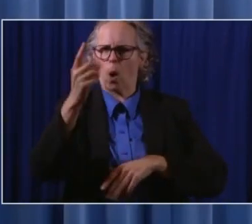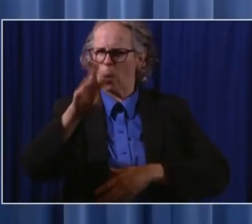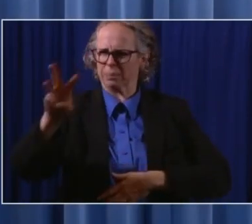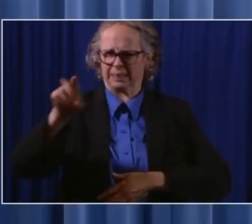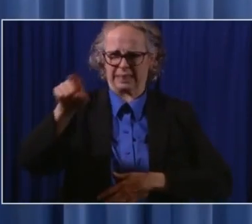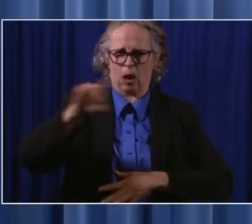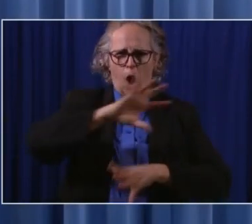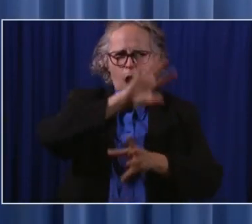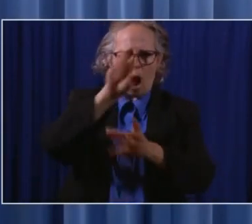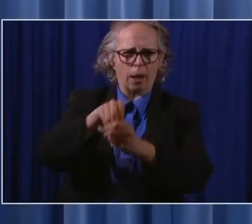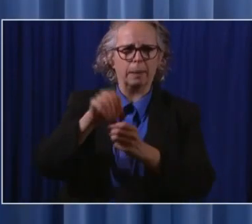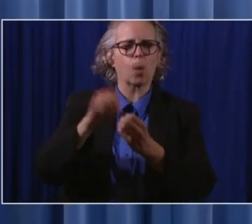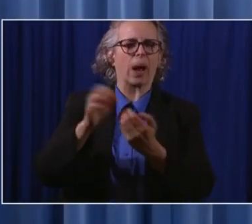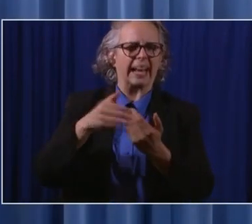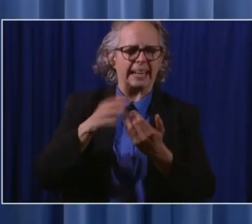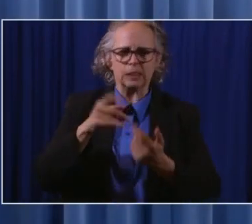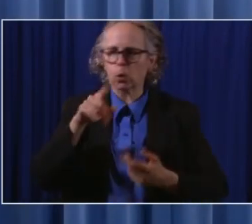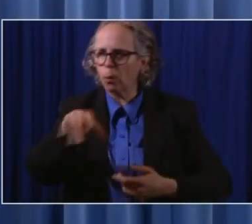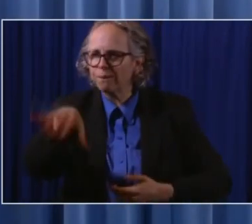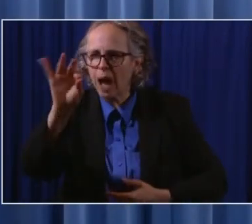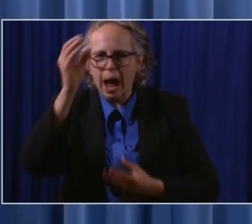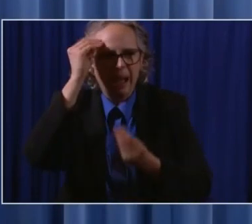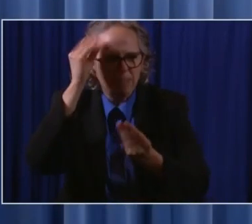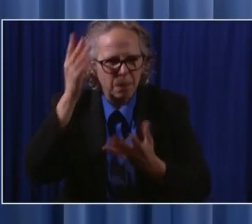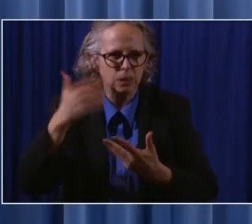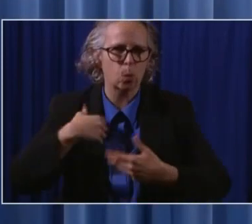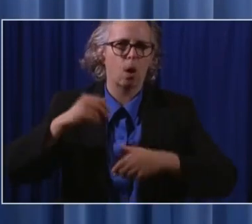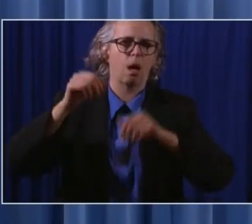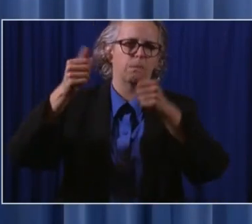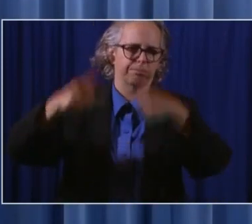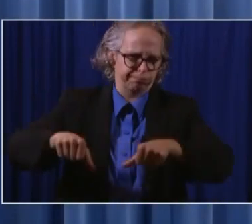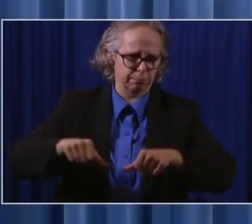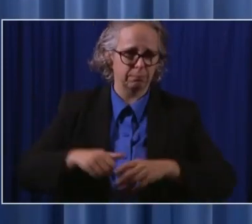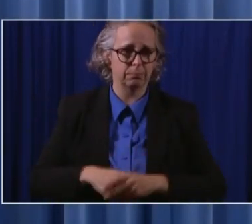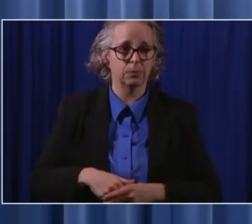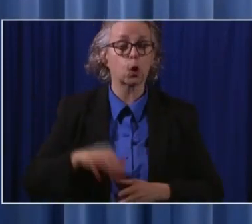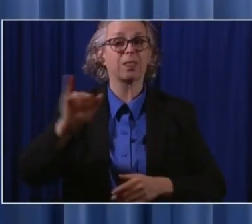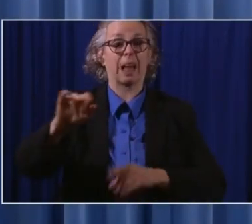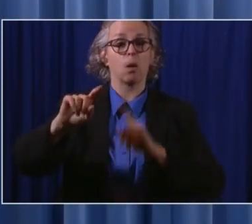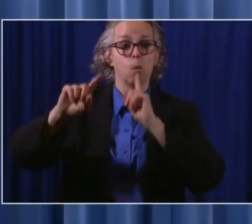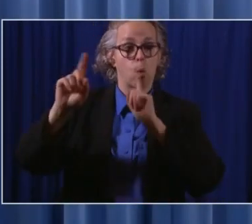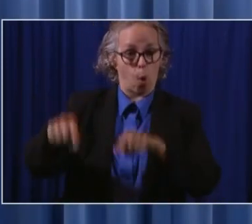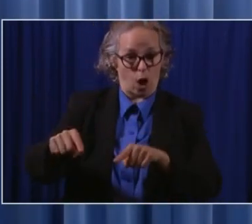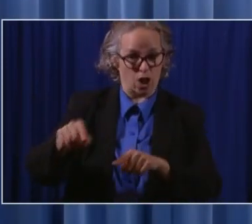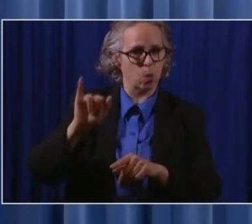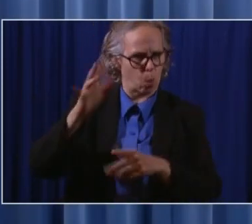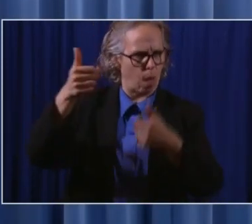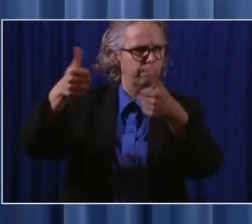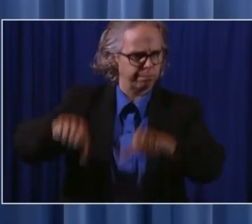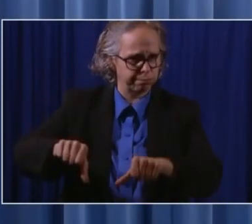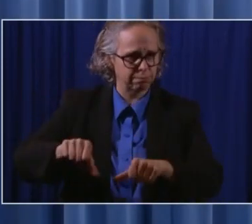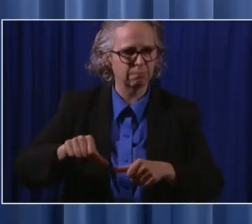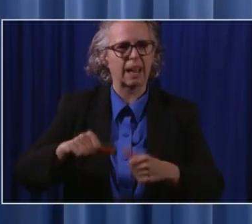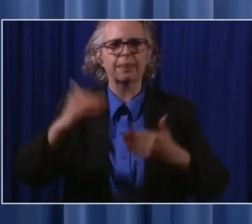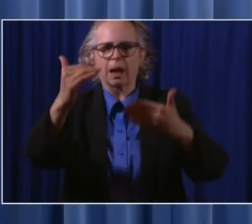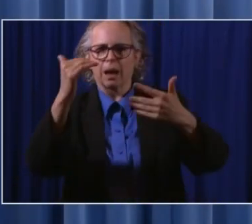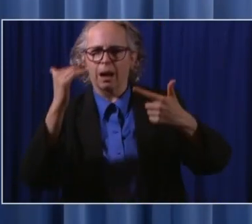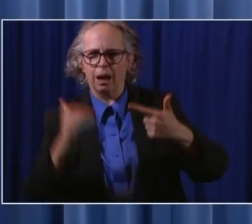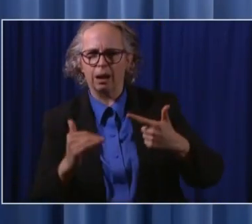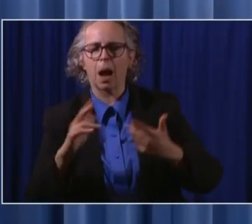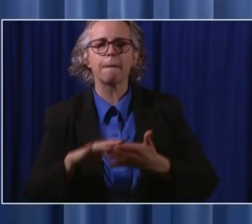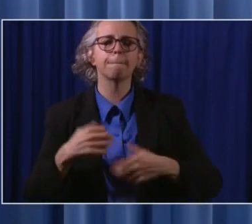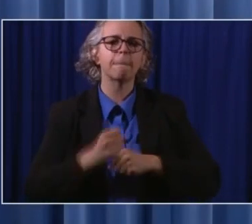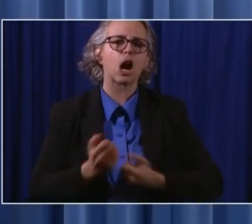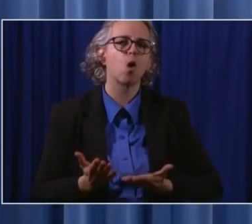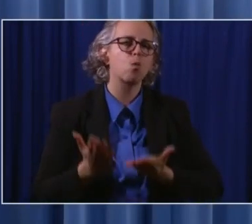it simpler, and not only to have what the orders say, but also what the recommendations are. Again, they're